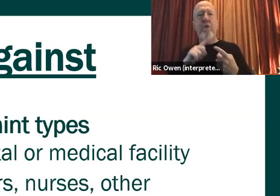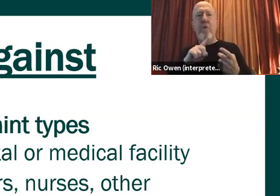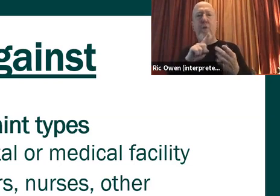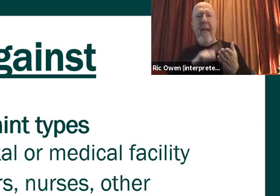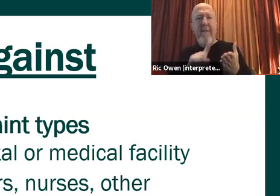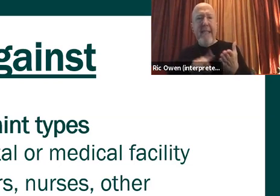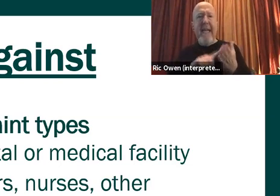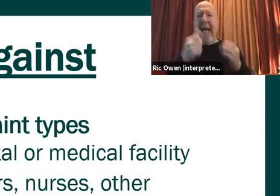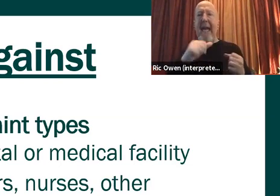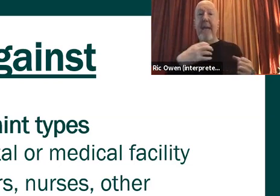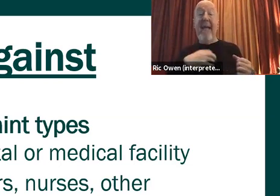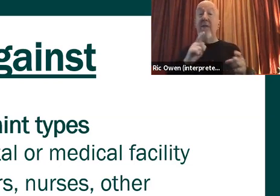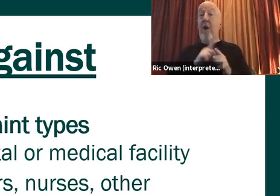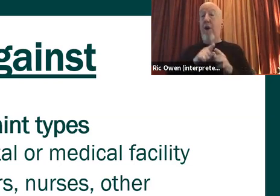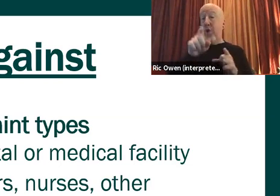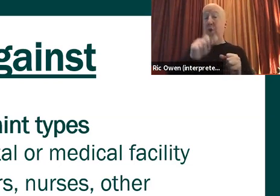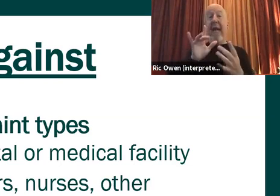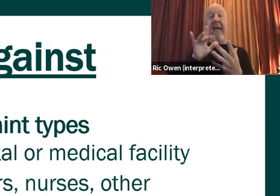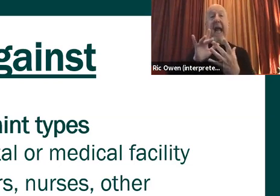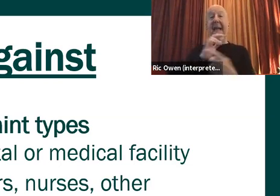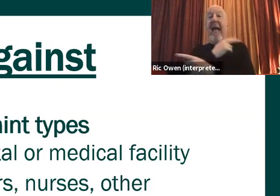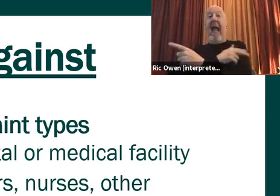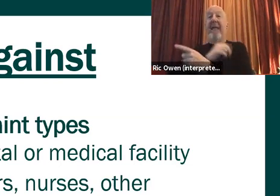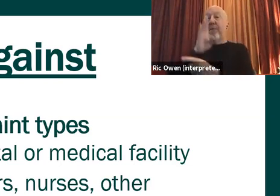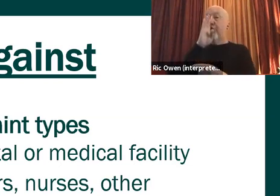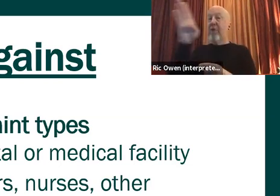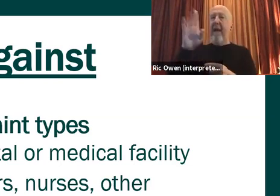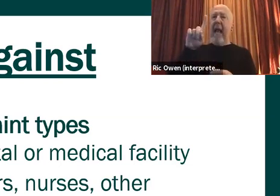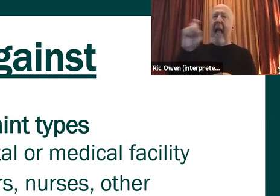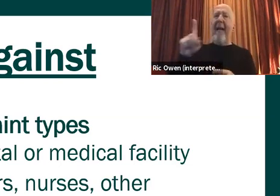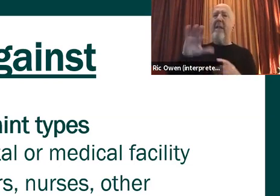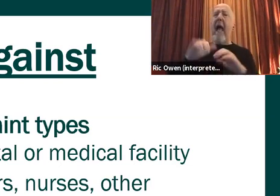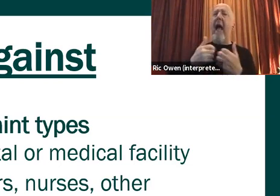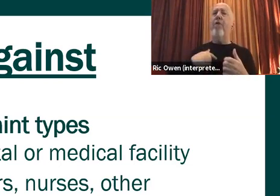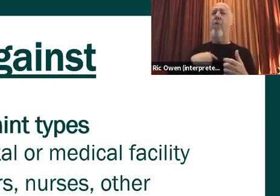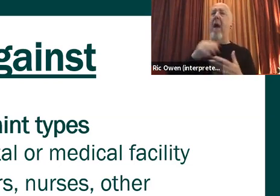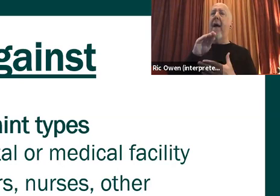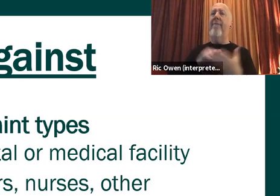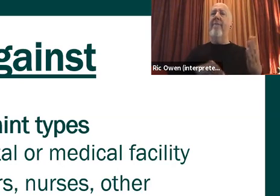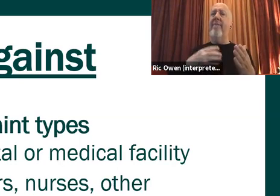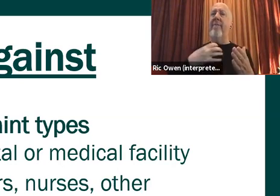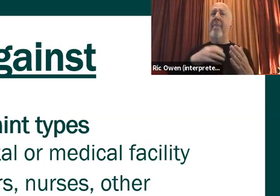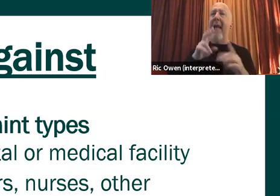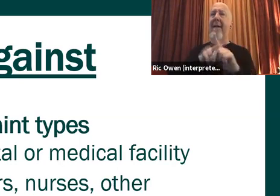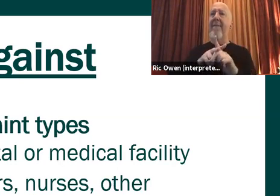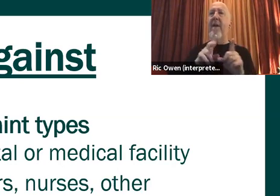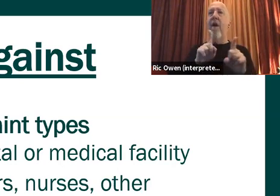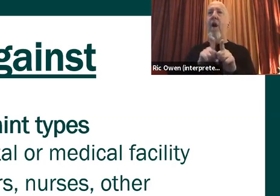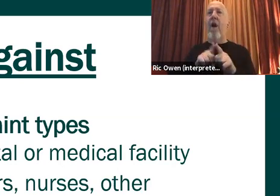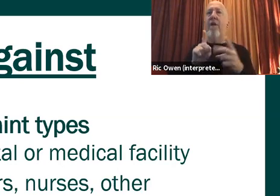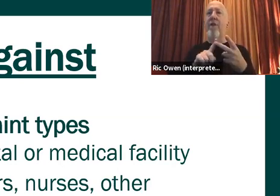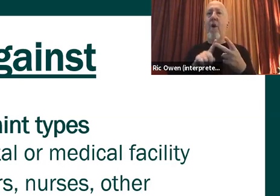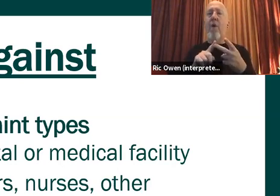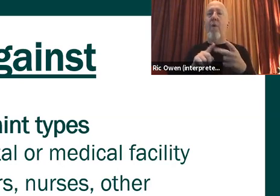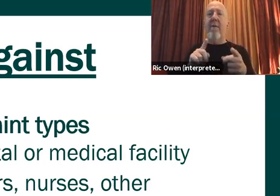also contact the hospital directly to find out how to file a complaint, as well as file a complaint with the Joint Commission.